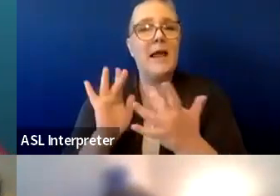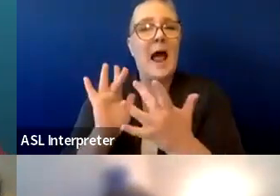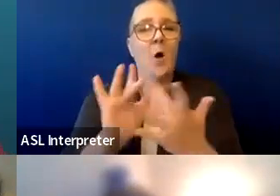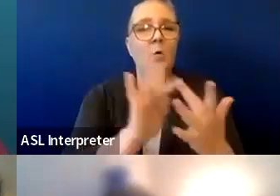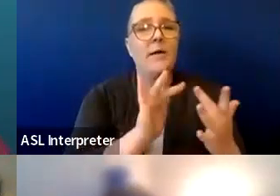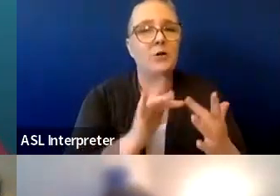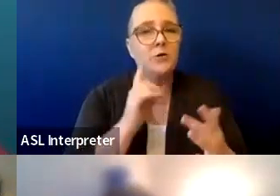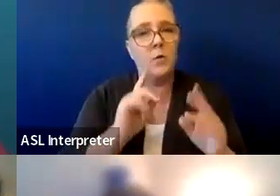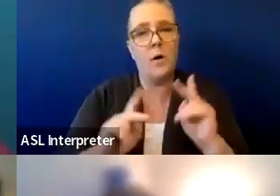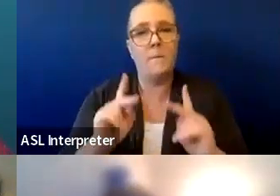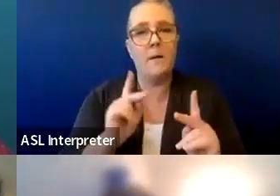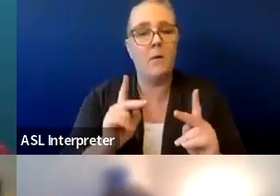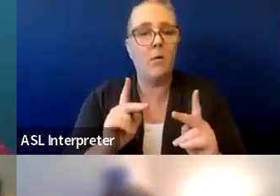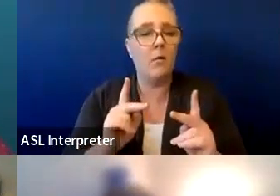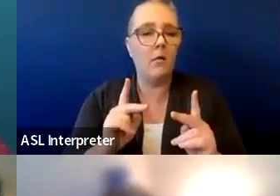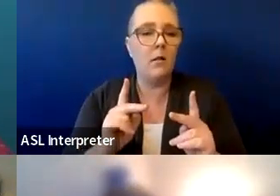that have